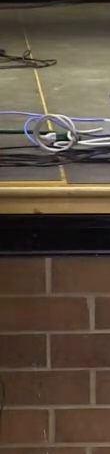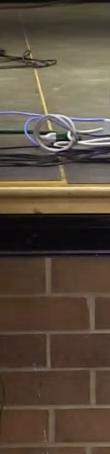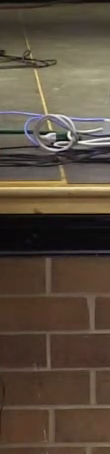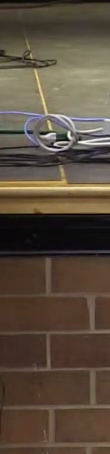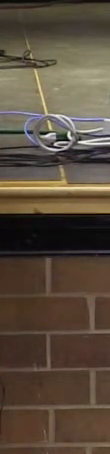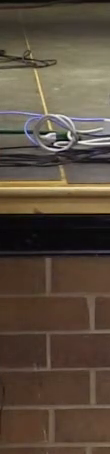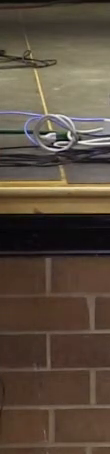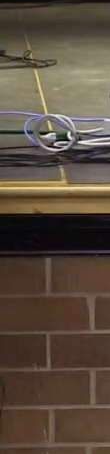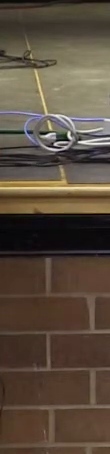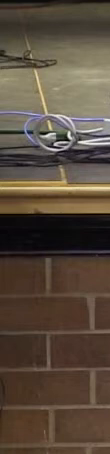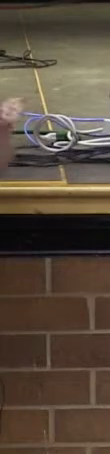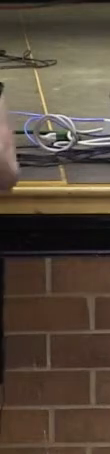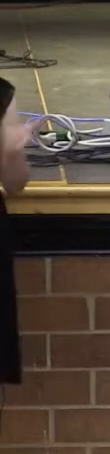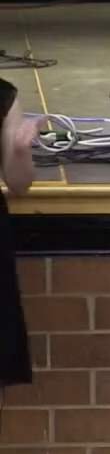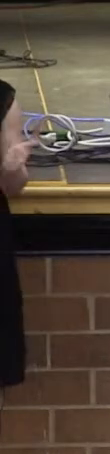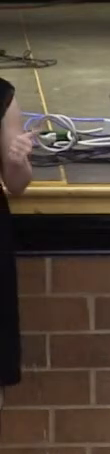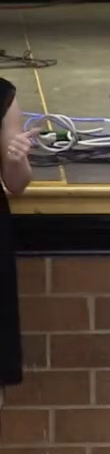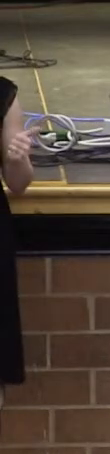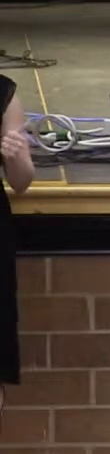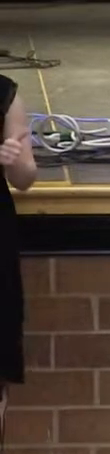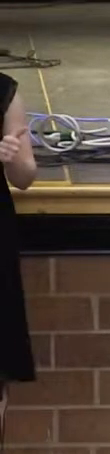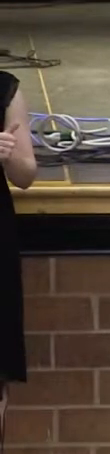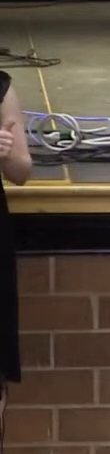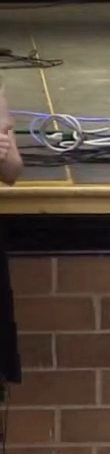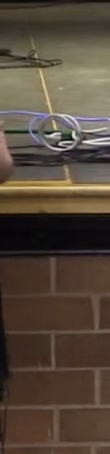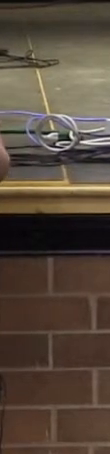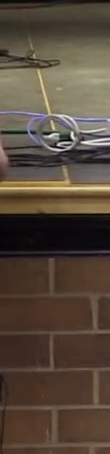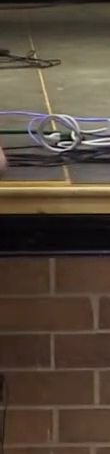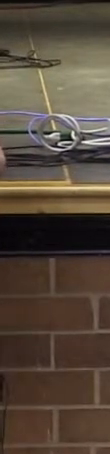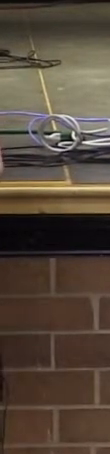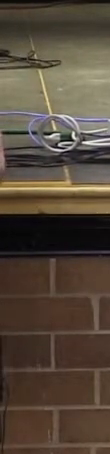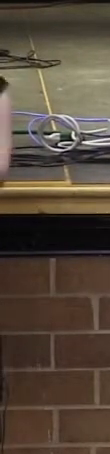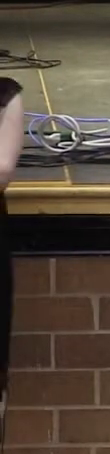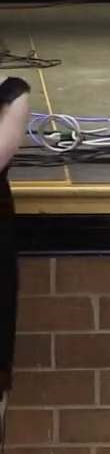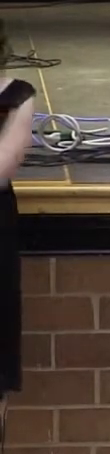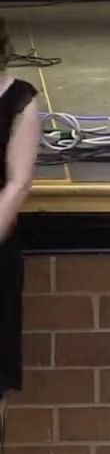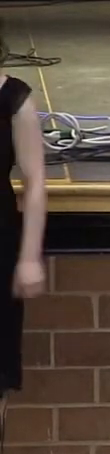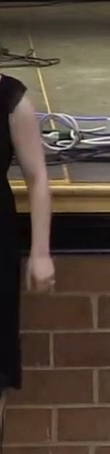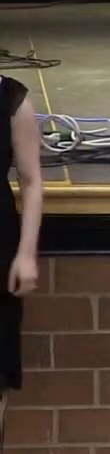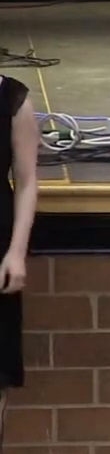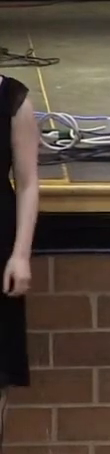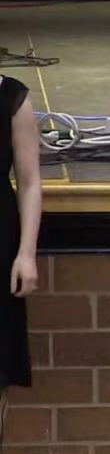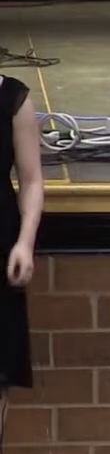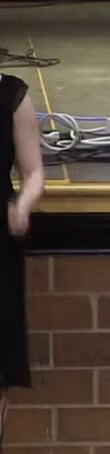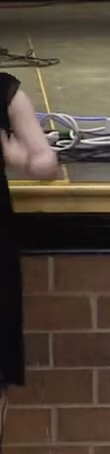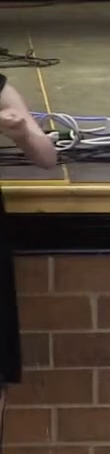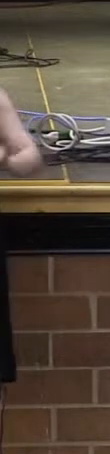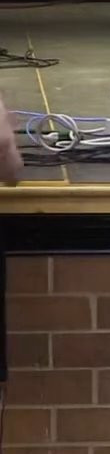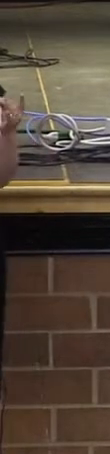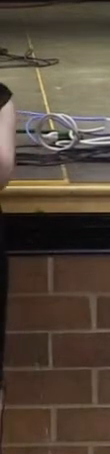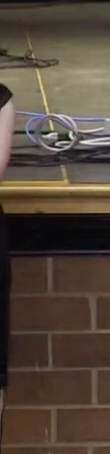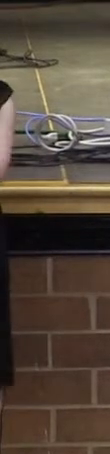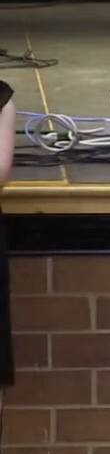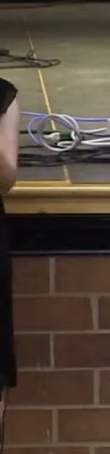the quote unquote smart way around the mountain but Christians don't do what is worldly smart they do